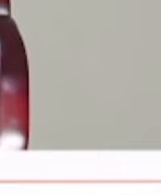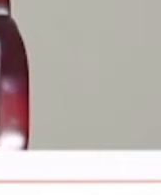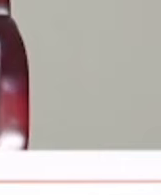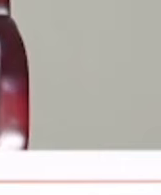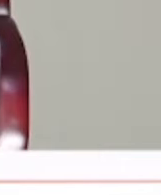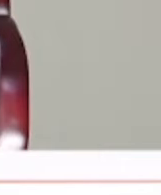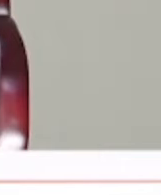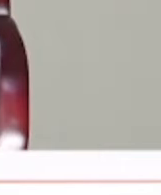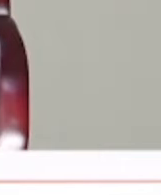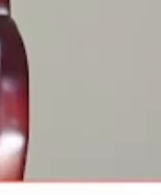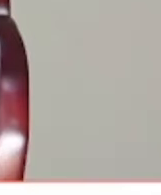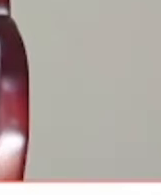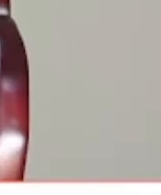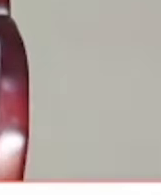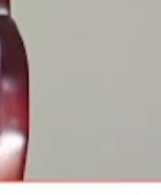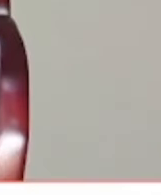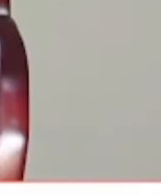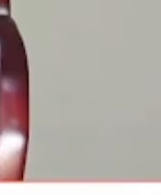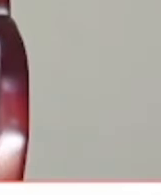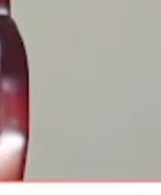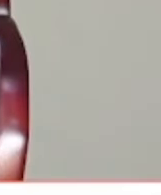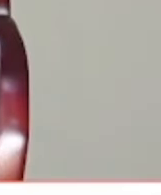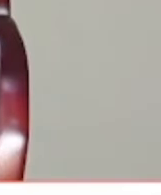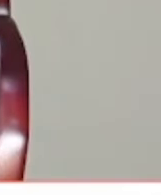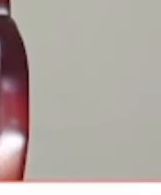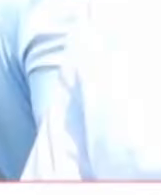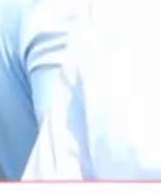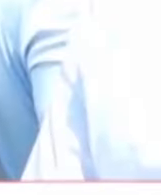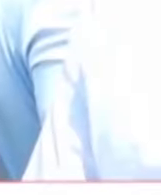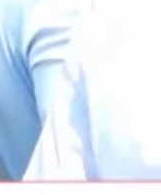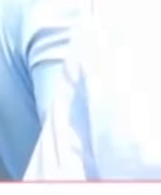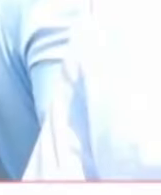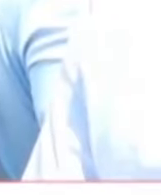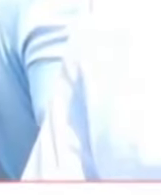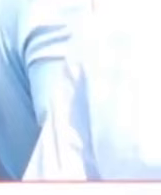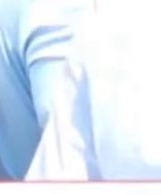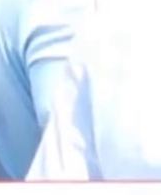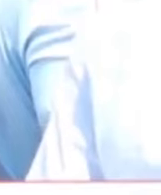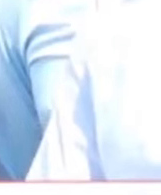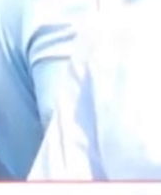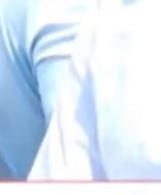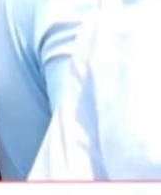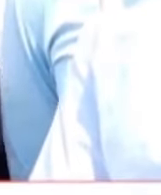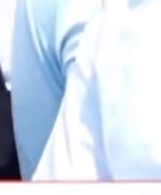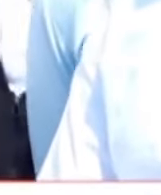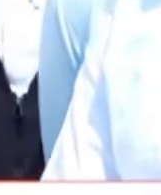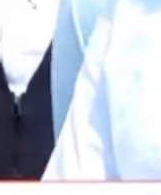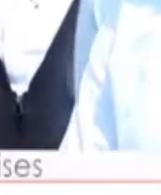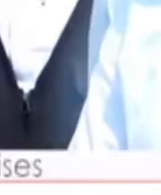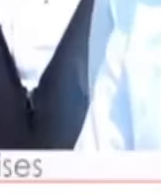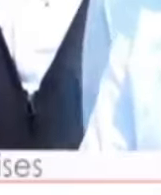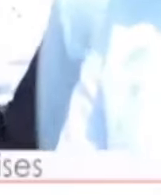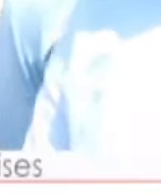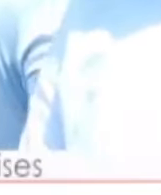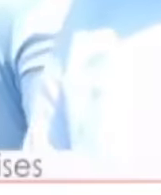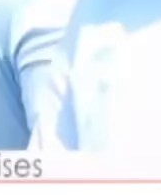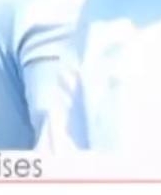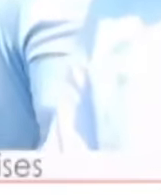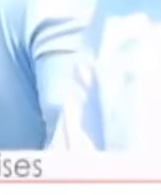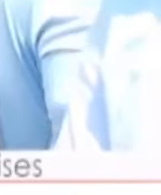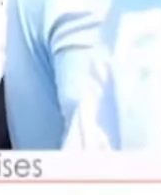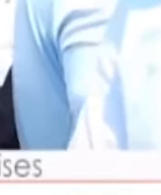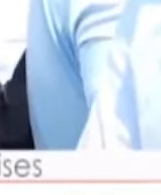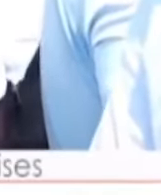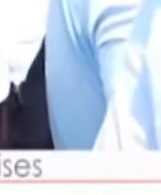have other things to think about of their own countries. I, for one, live very happy. First day I bad deo.